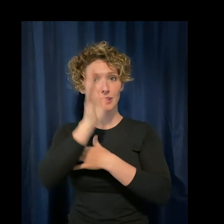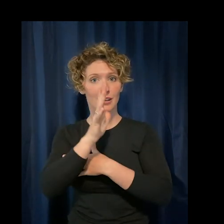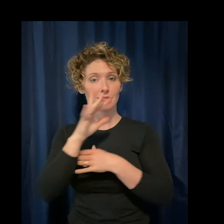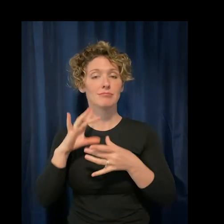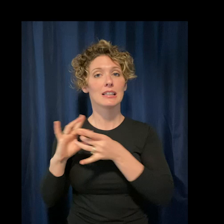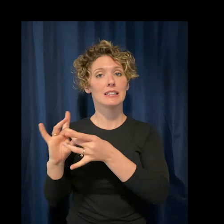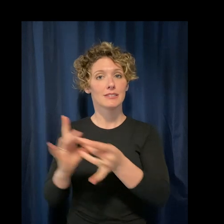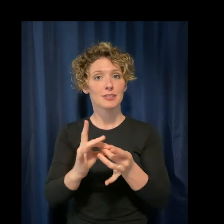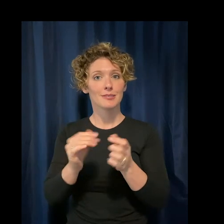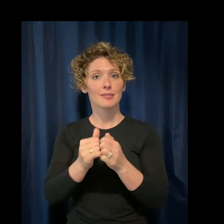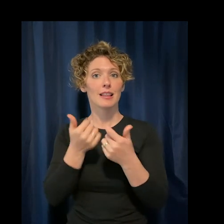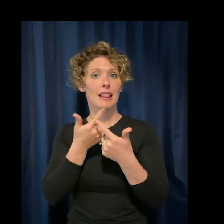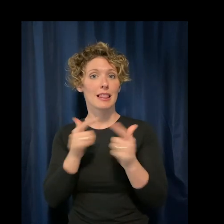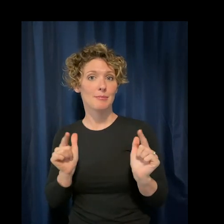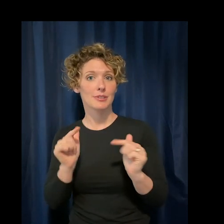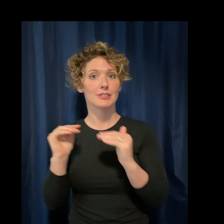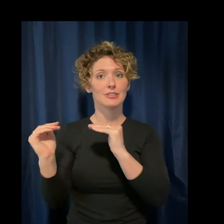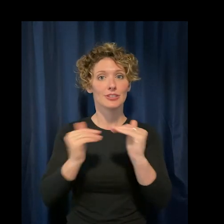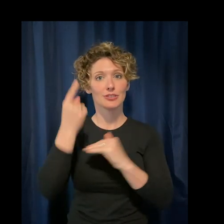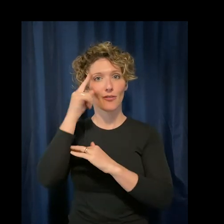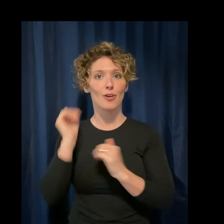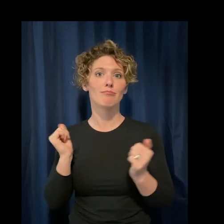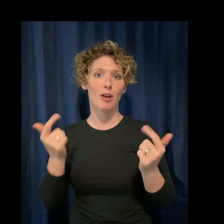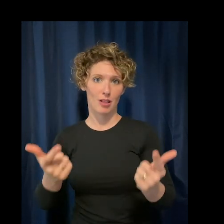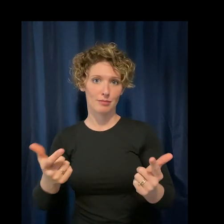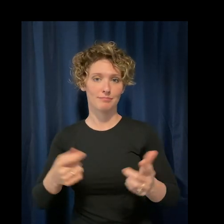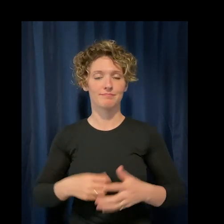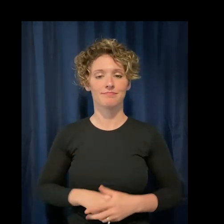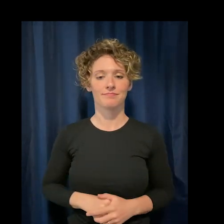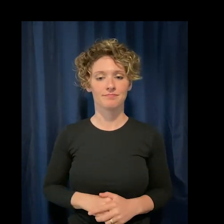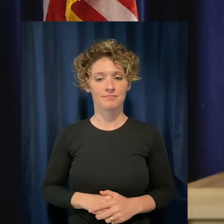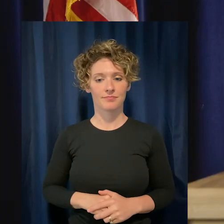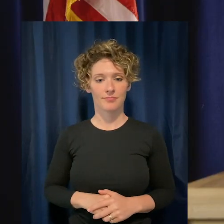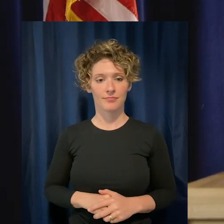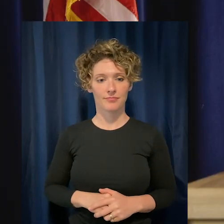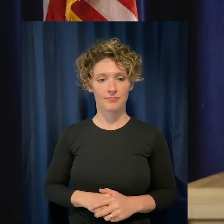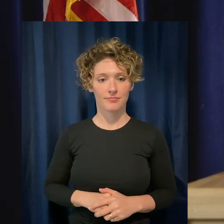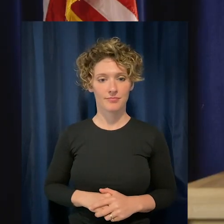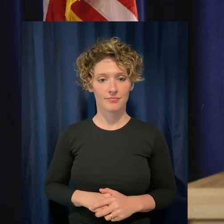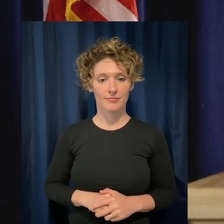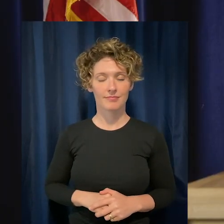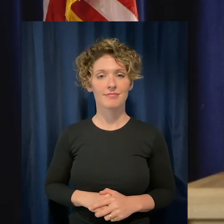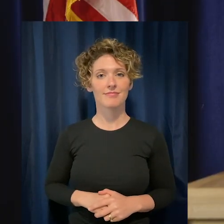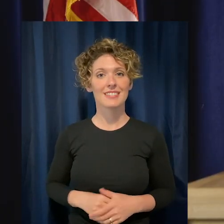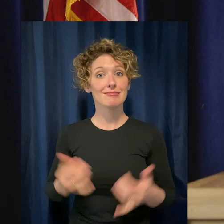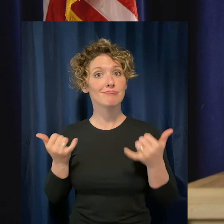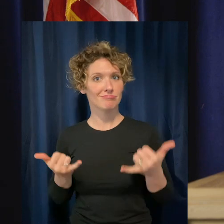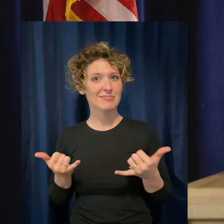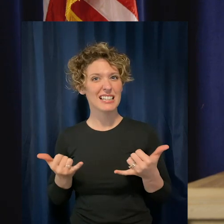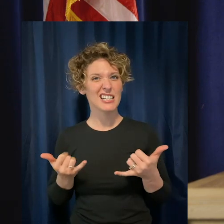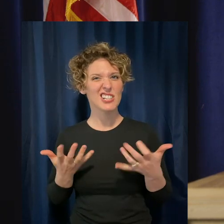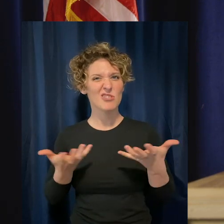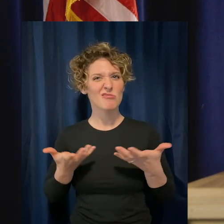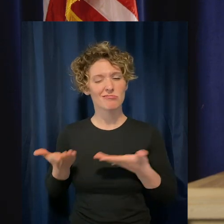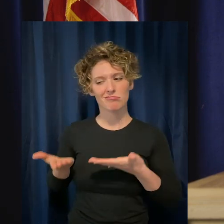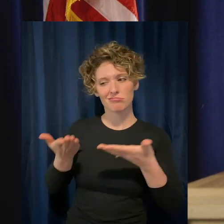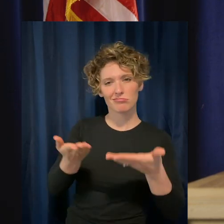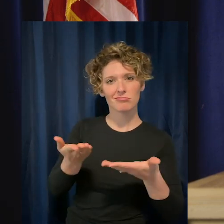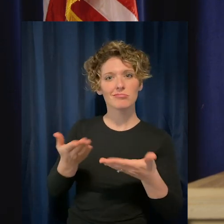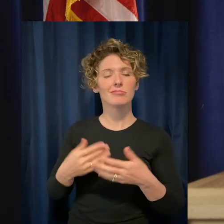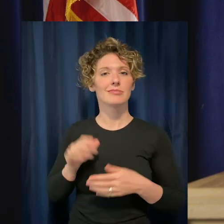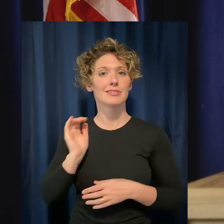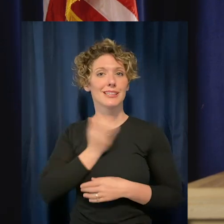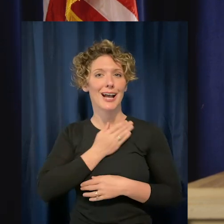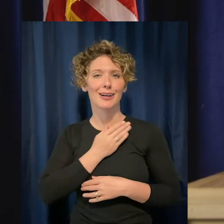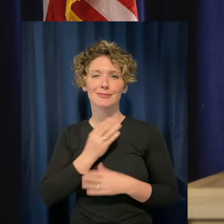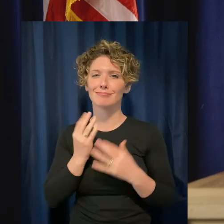God, indivisible, with liberty and justice para todos. And now, I'd like to introduce to you